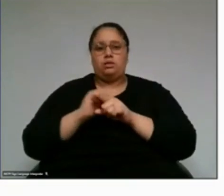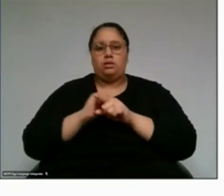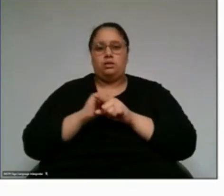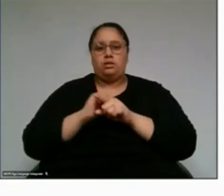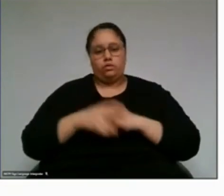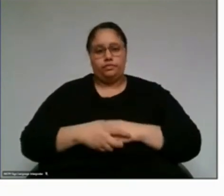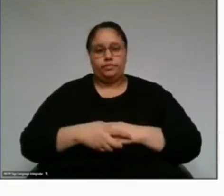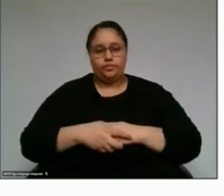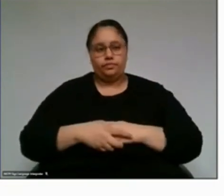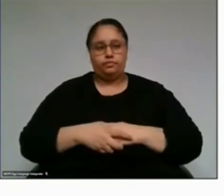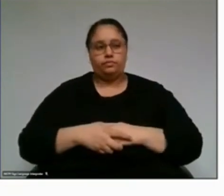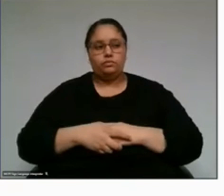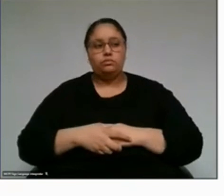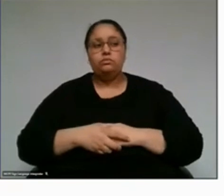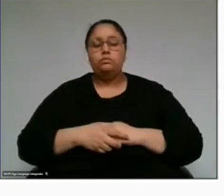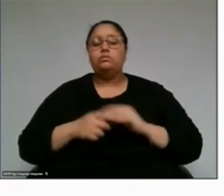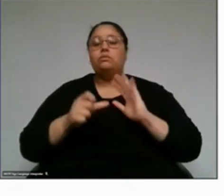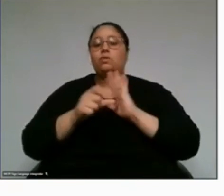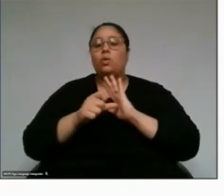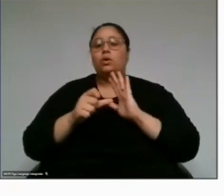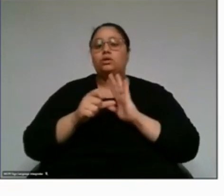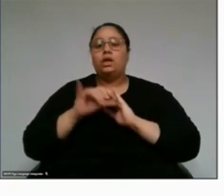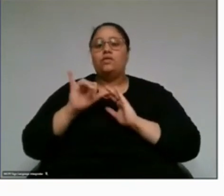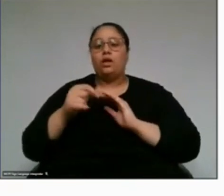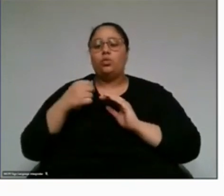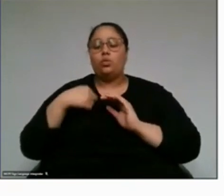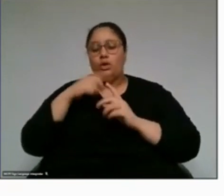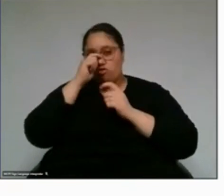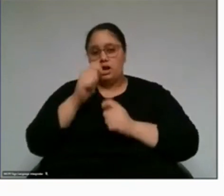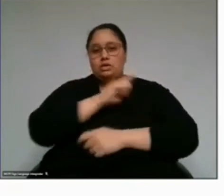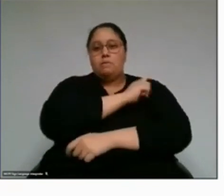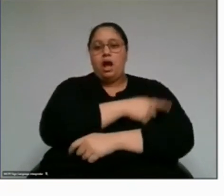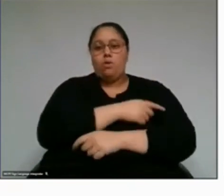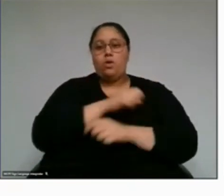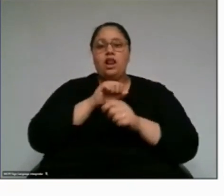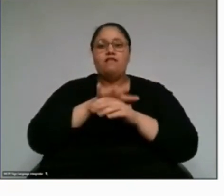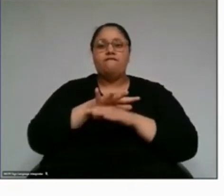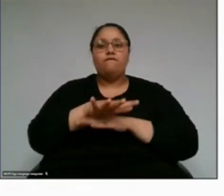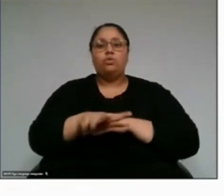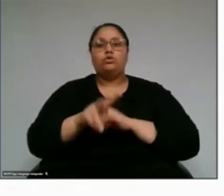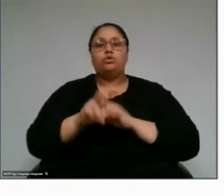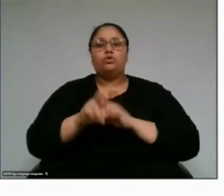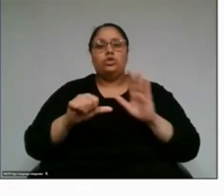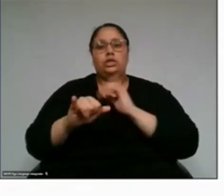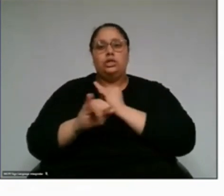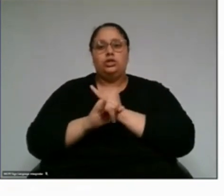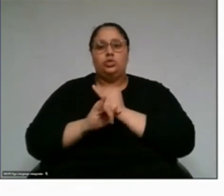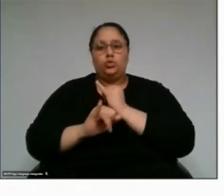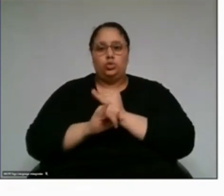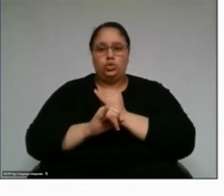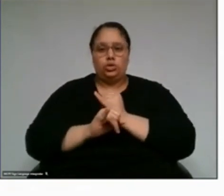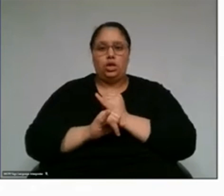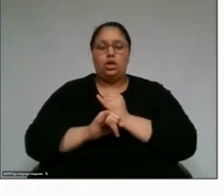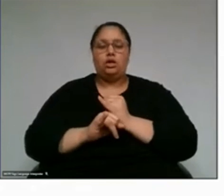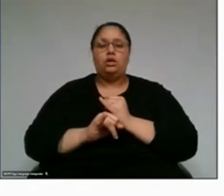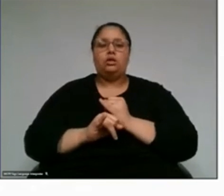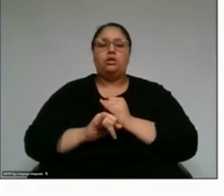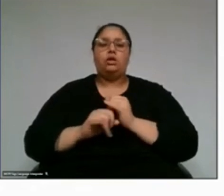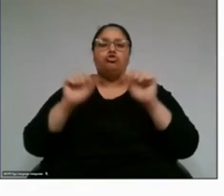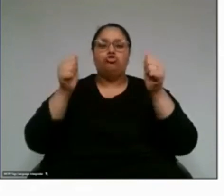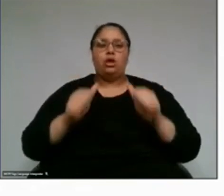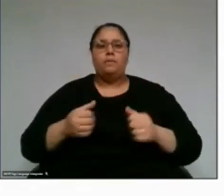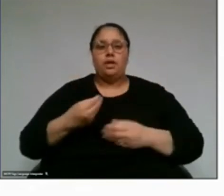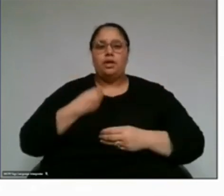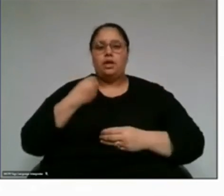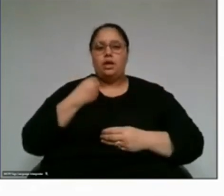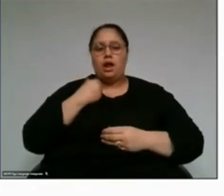quote. It is critical that we recognize the power and influence of educational institutions in shaping young minds